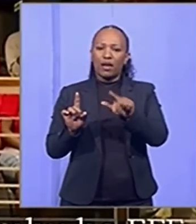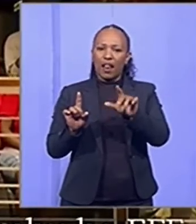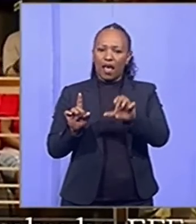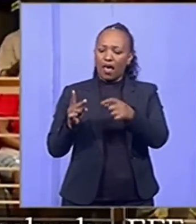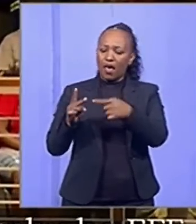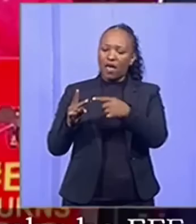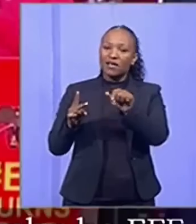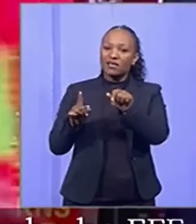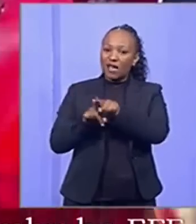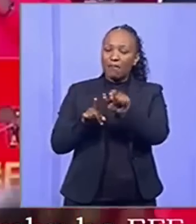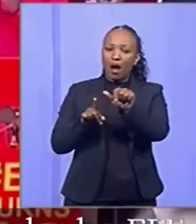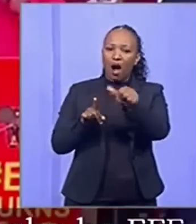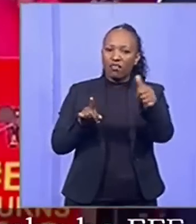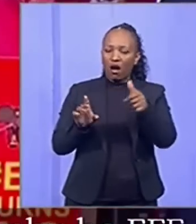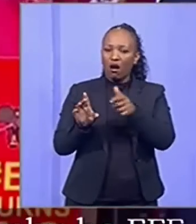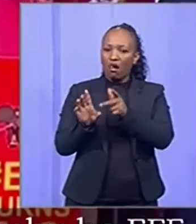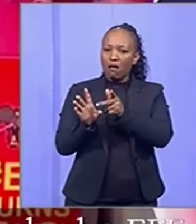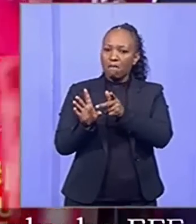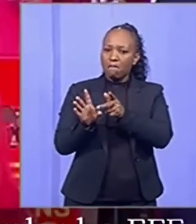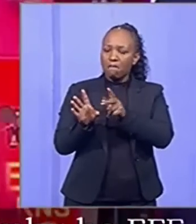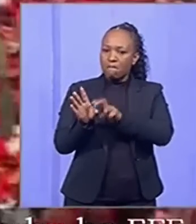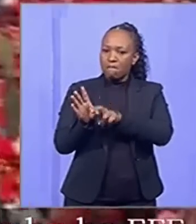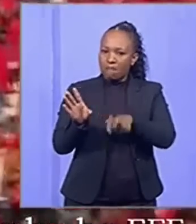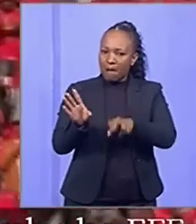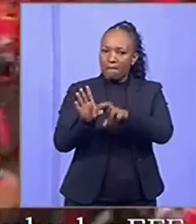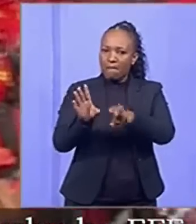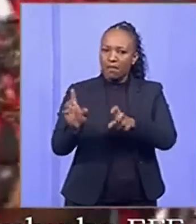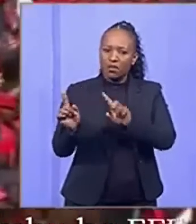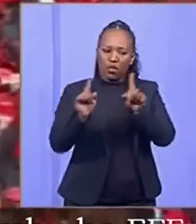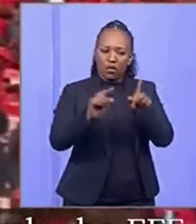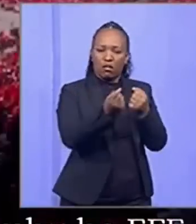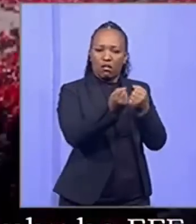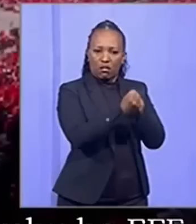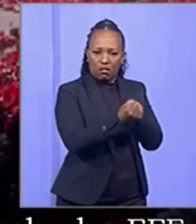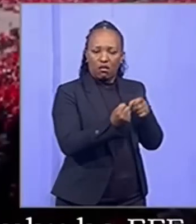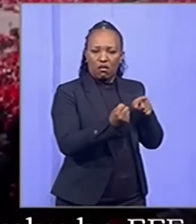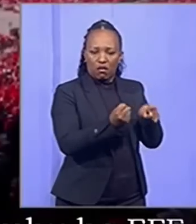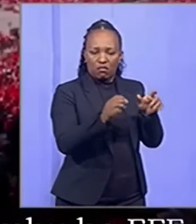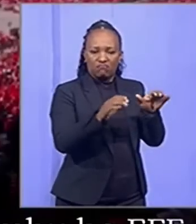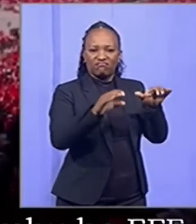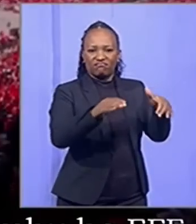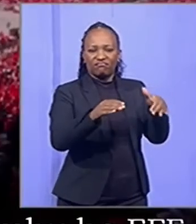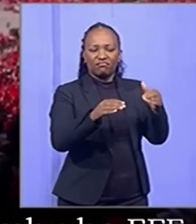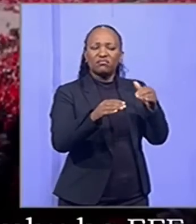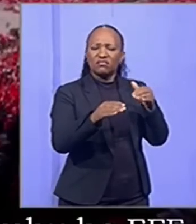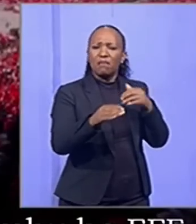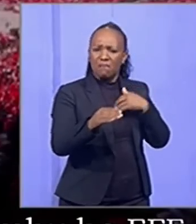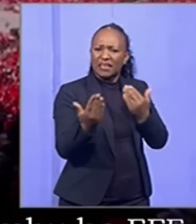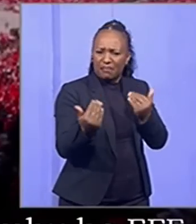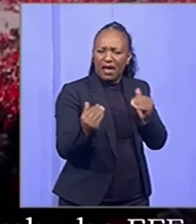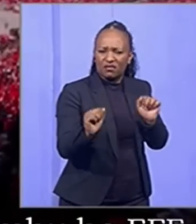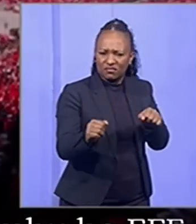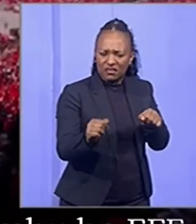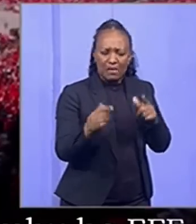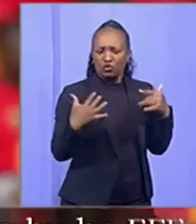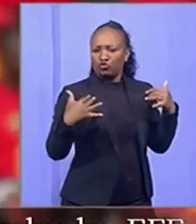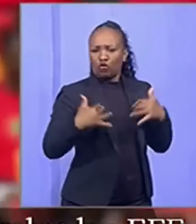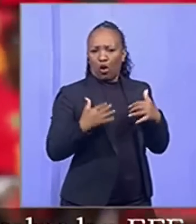bang ba ile hore ba ntse ba tsamaya le Ntate Zuma ba tla ikamahanya le ene hape a ka mora dikgetho mme sena se